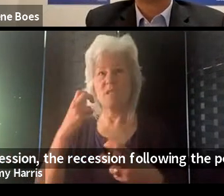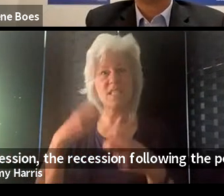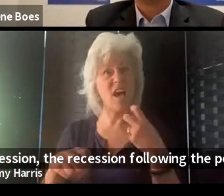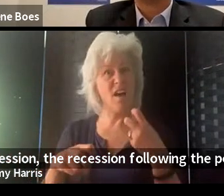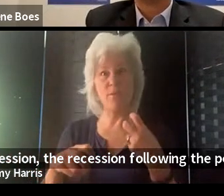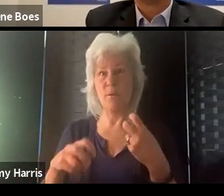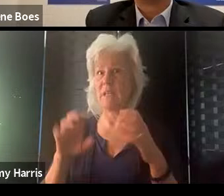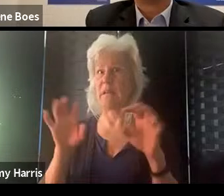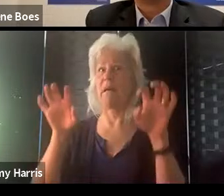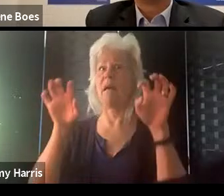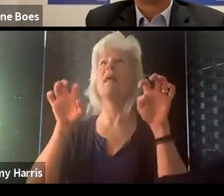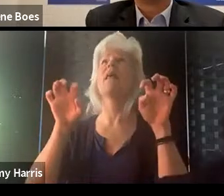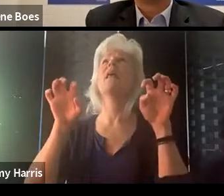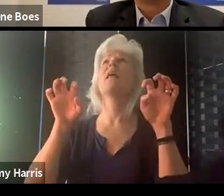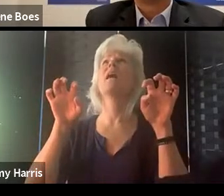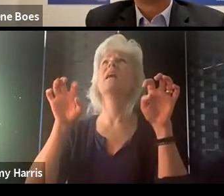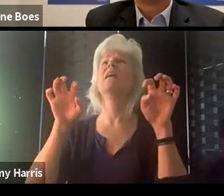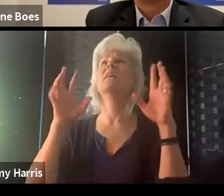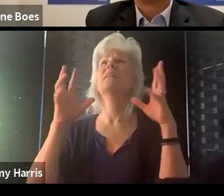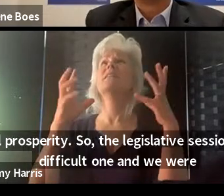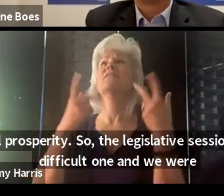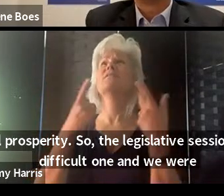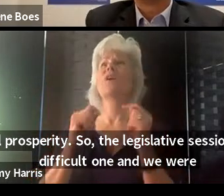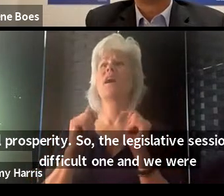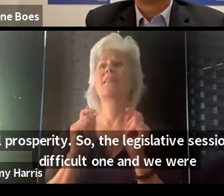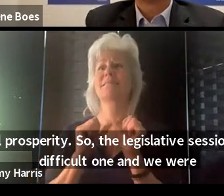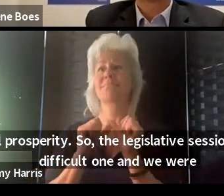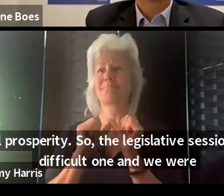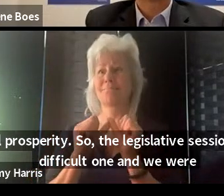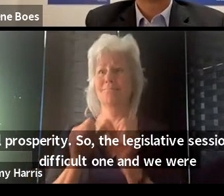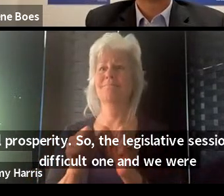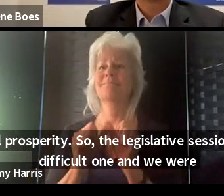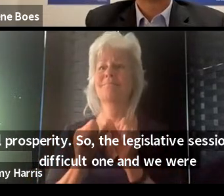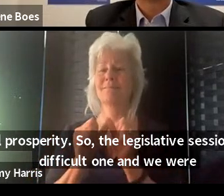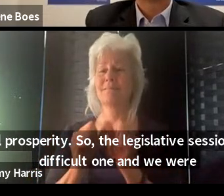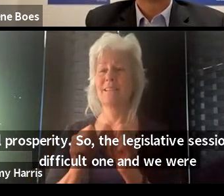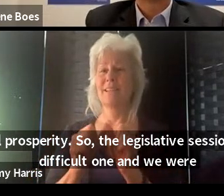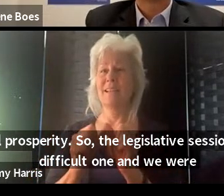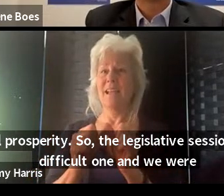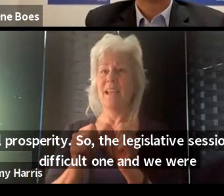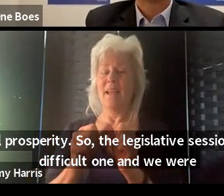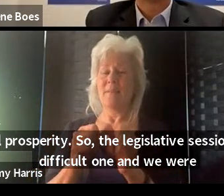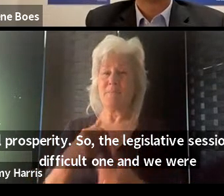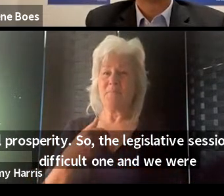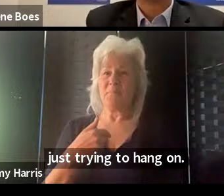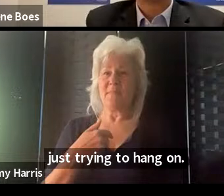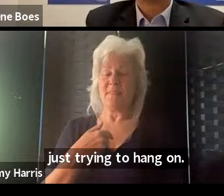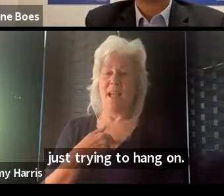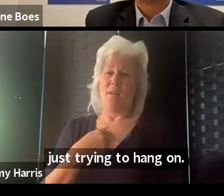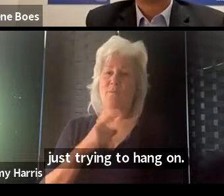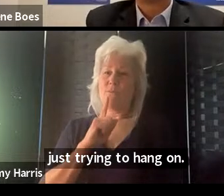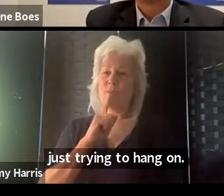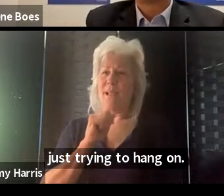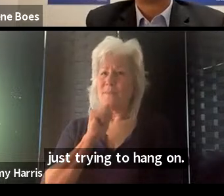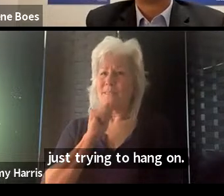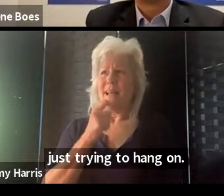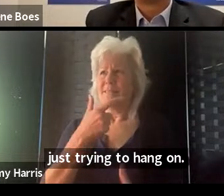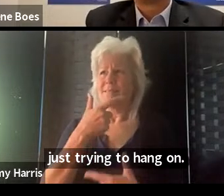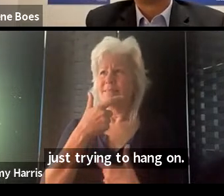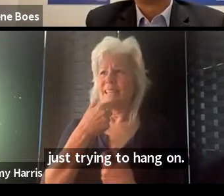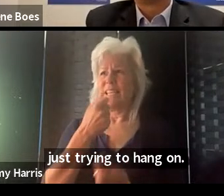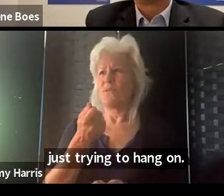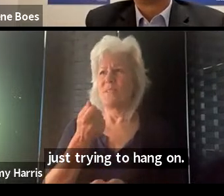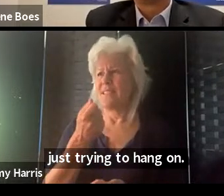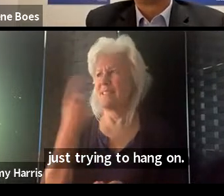on, and I wasn't terribly interested in starting something